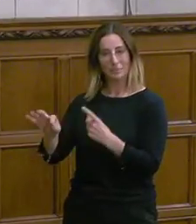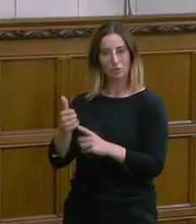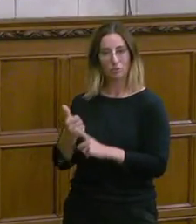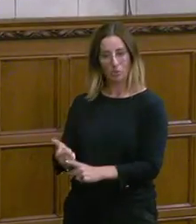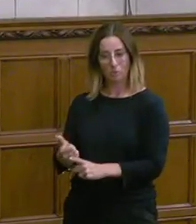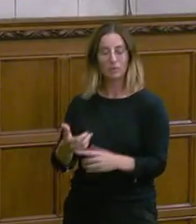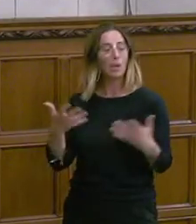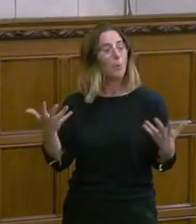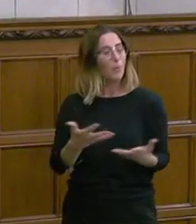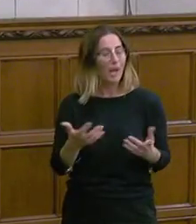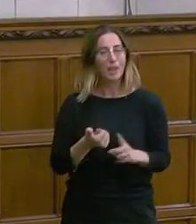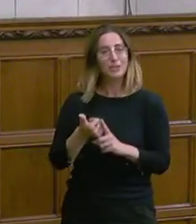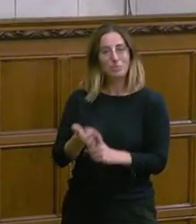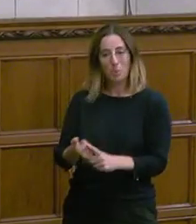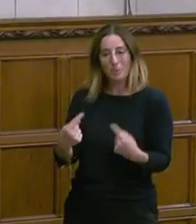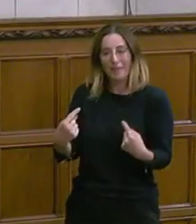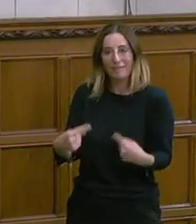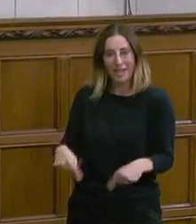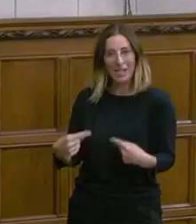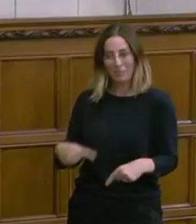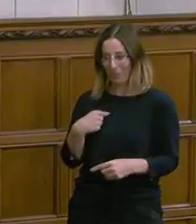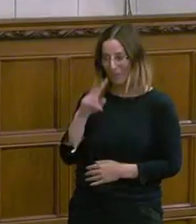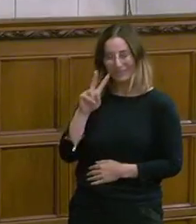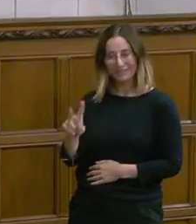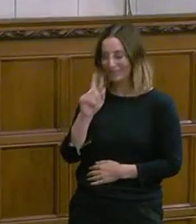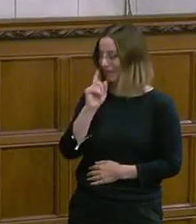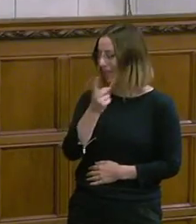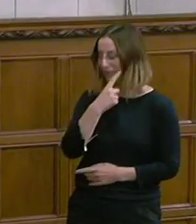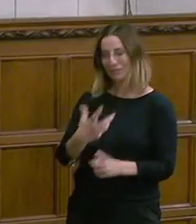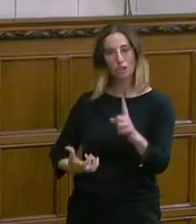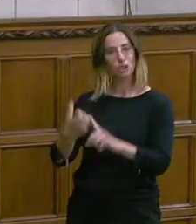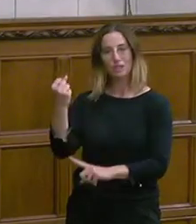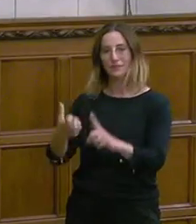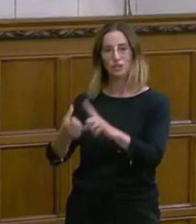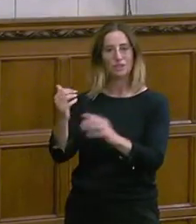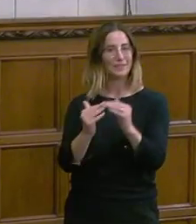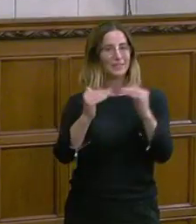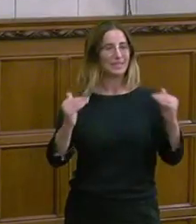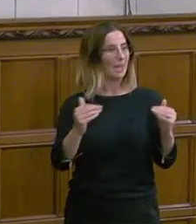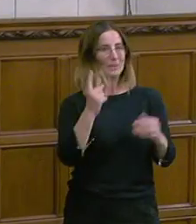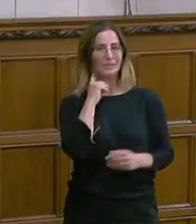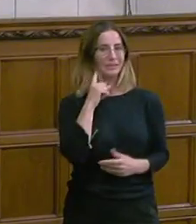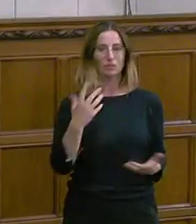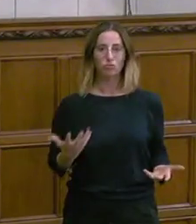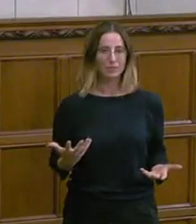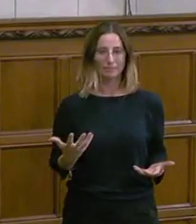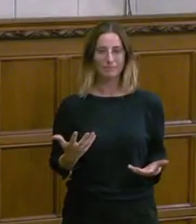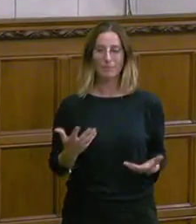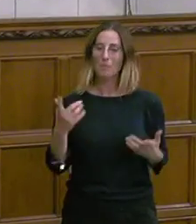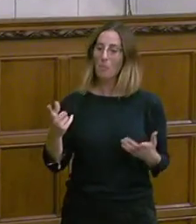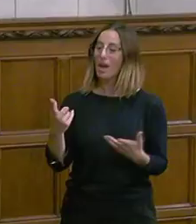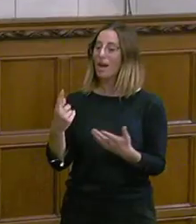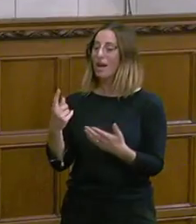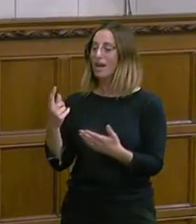for children and young people, they can achieve just as much as their hearing counterparts. However, where the support